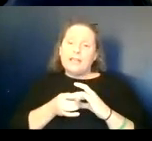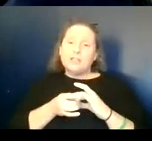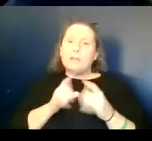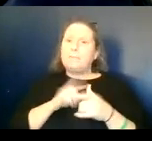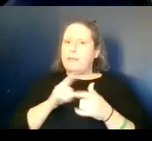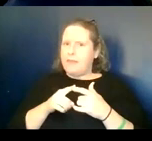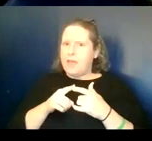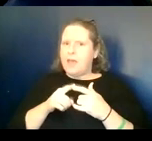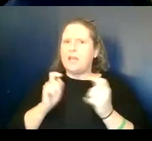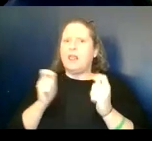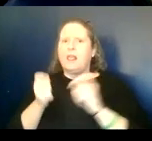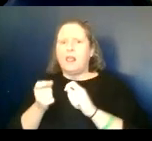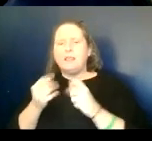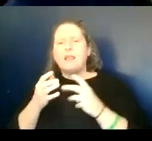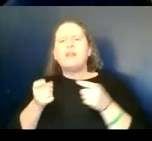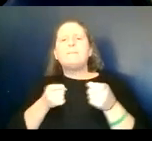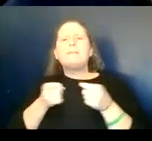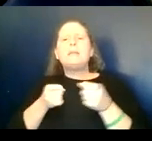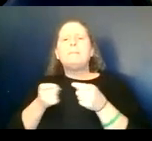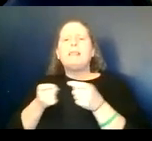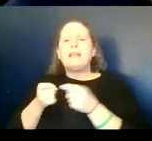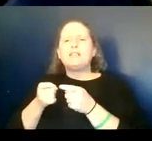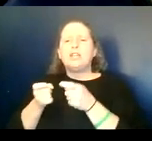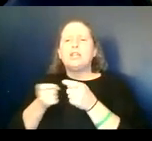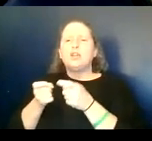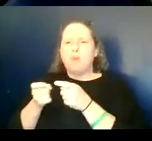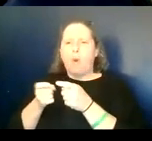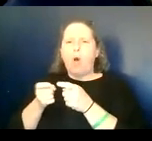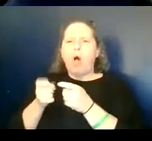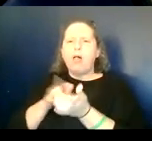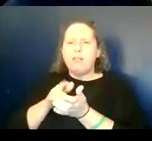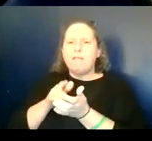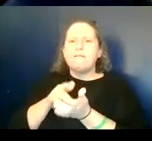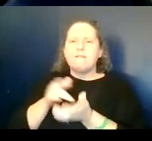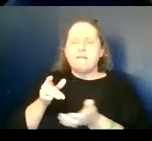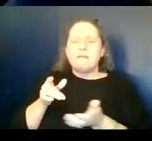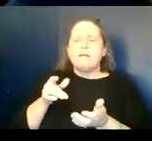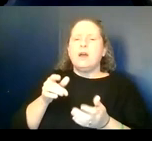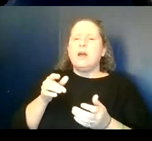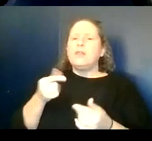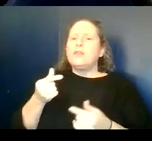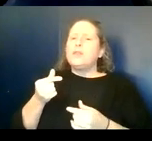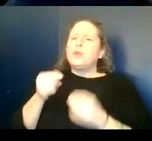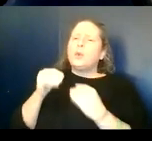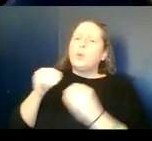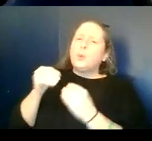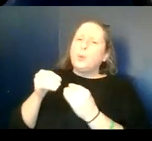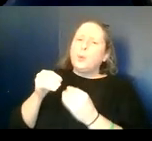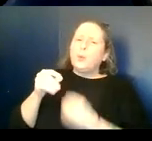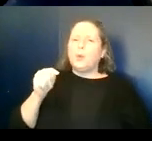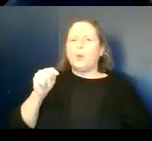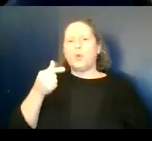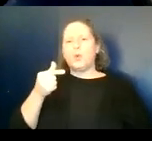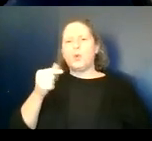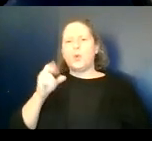of manipulation and control. And so that's sort of grooming a person is sort of like breaking down their